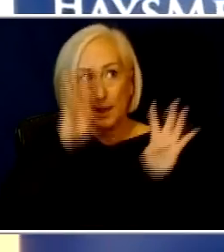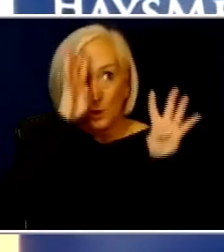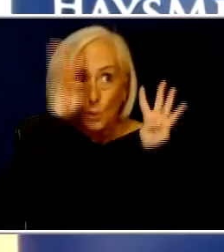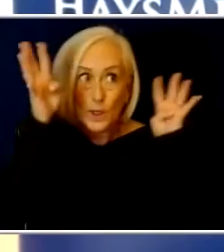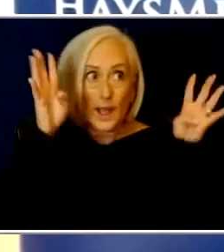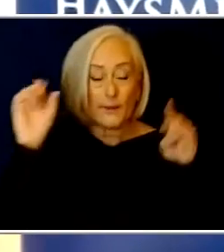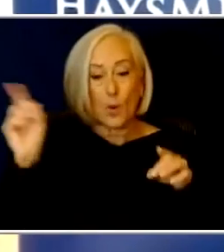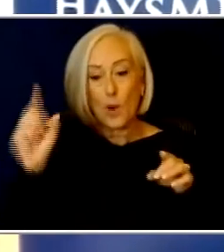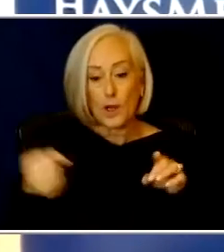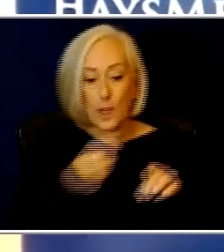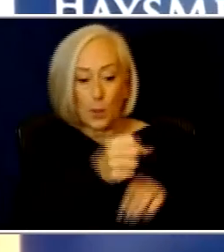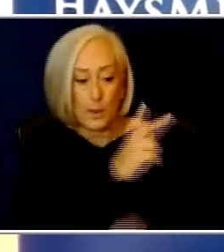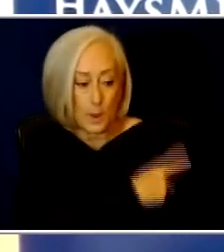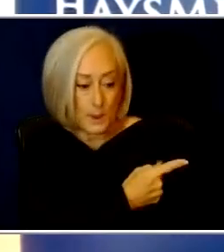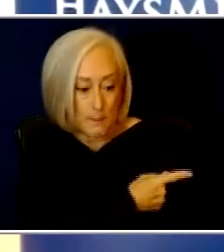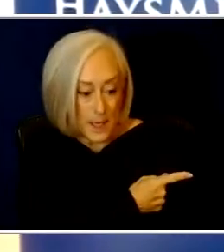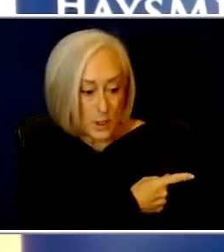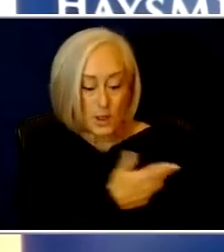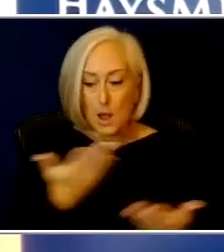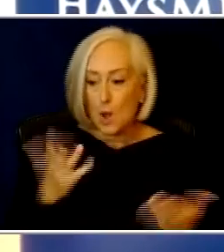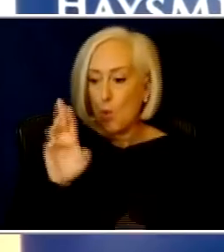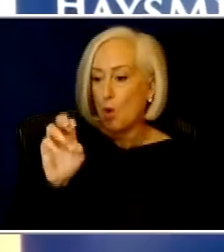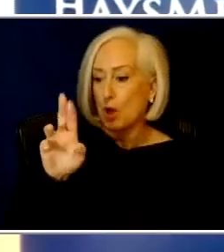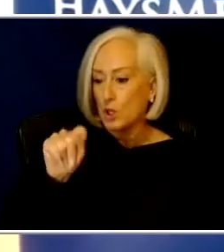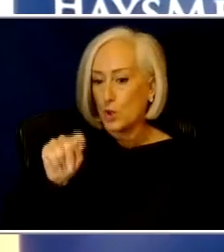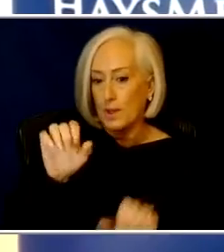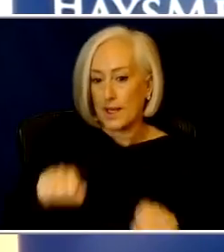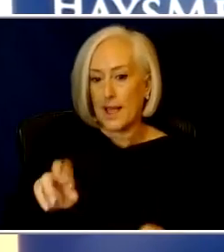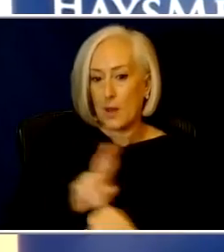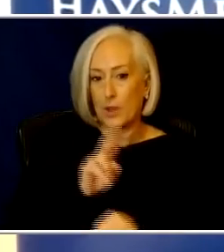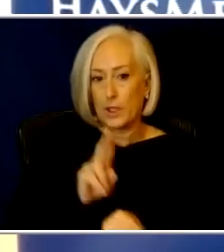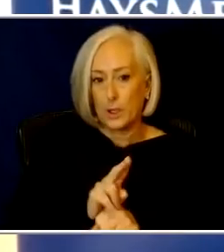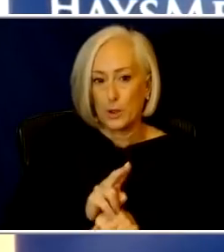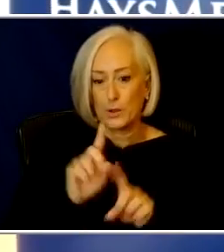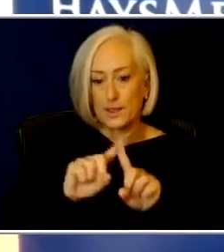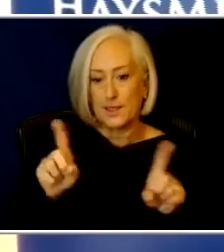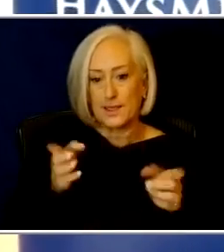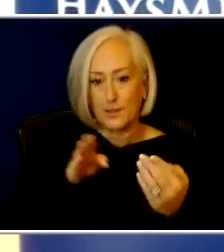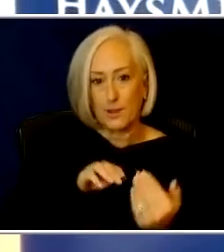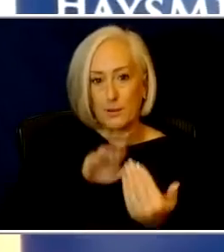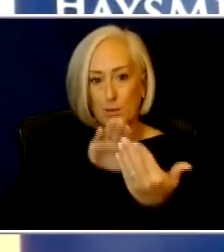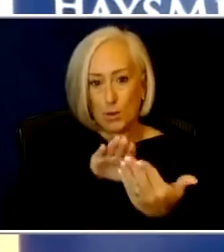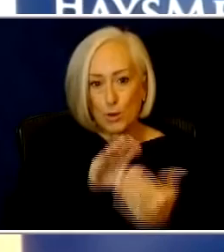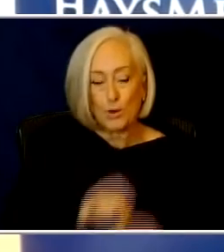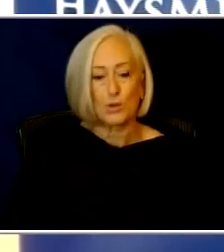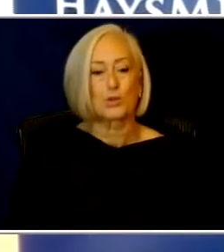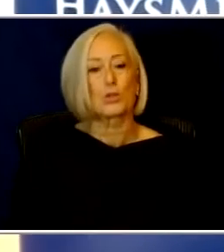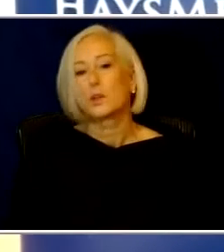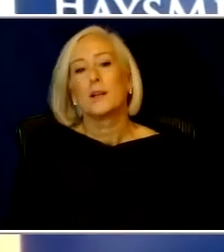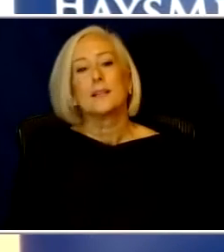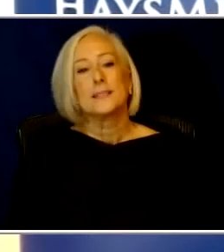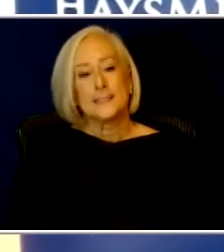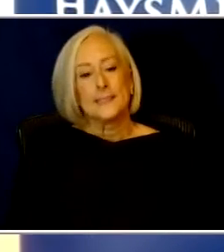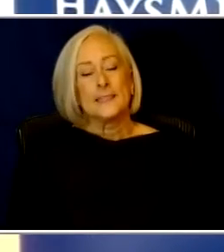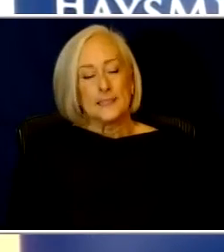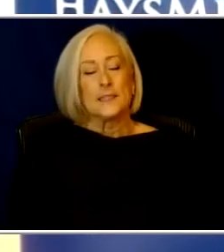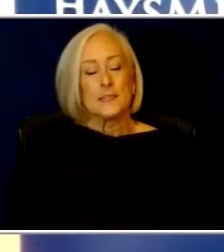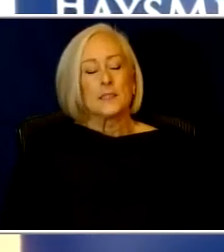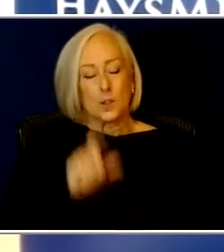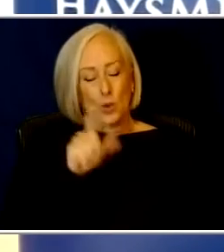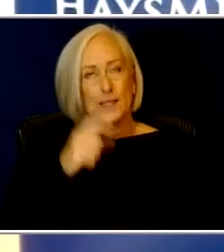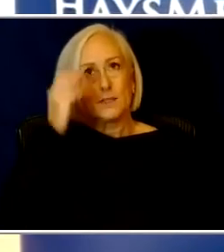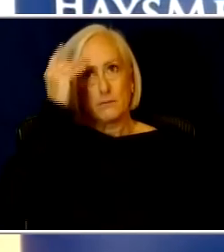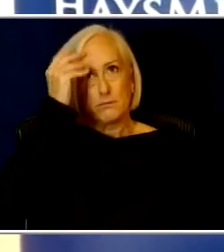be, using units in alternative ways that we don't normally use. Is some things that we have to do. We've